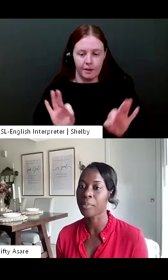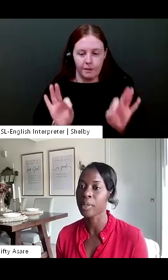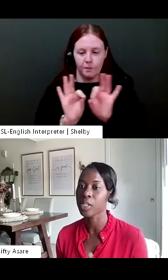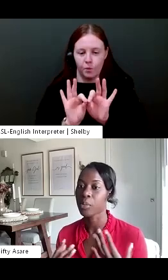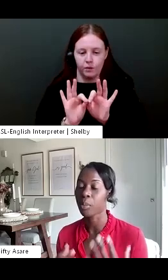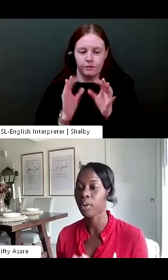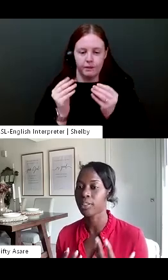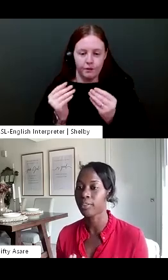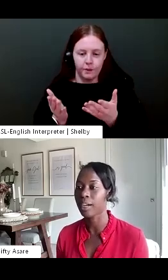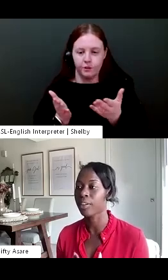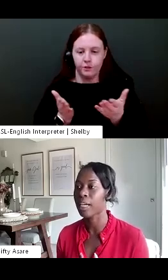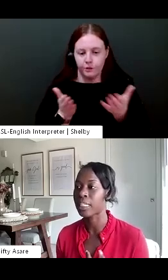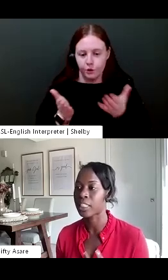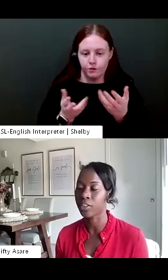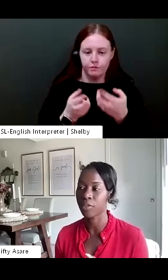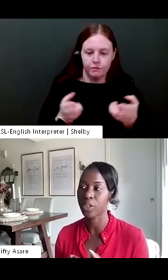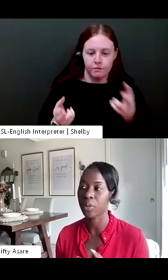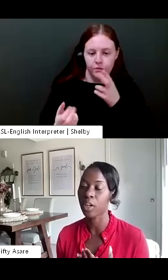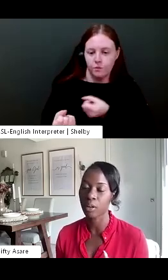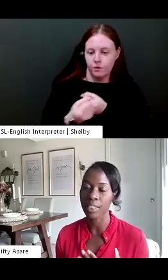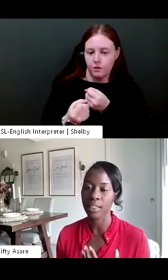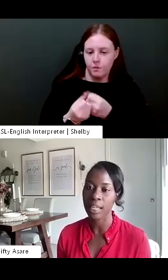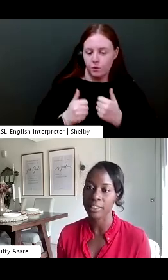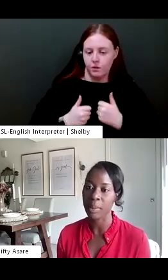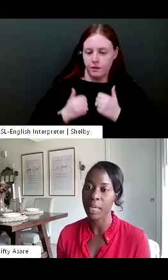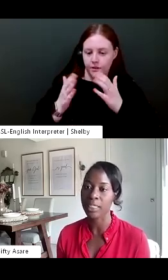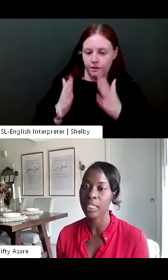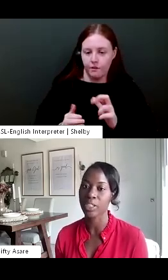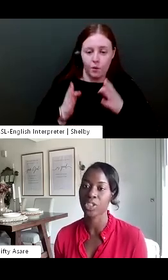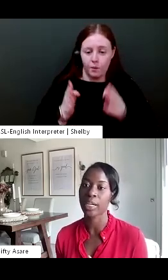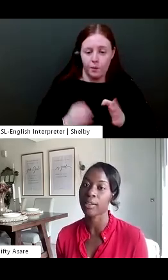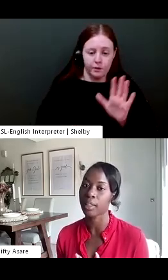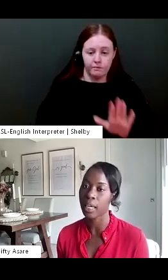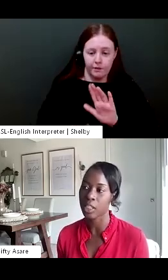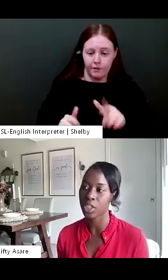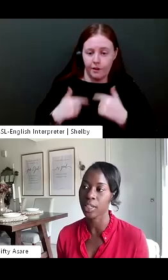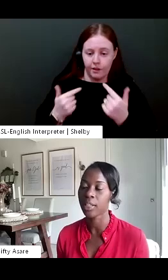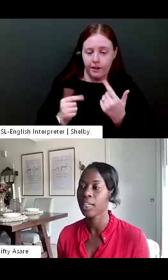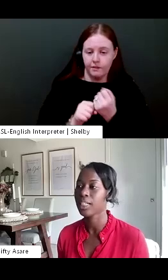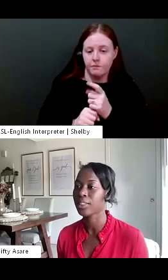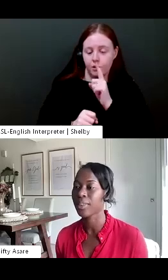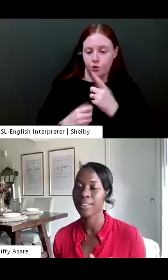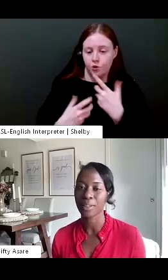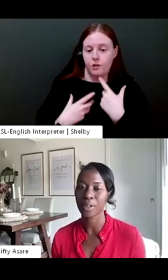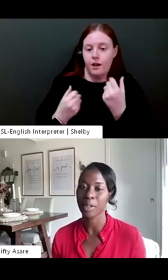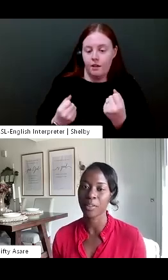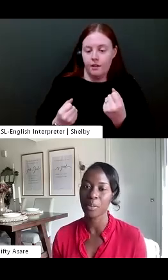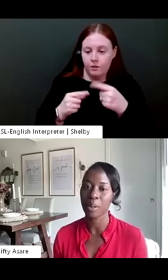really support a survivor and an individual across the lifespan to ensure healthy aging.